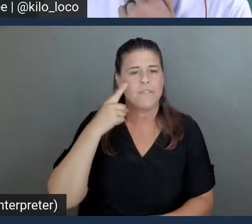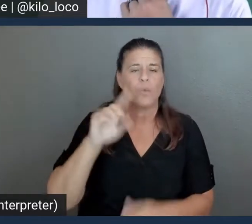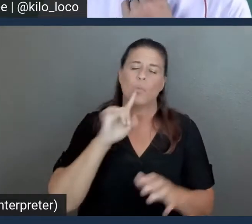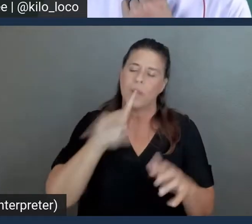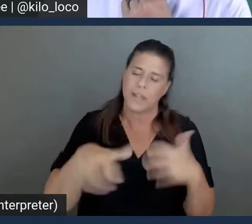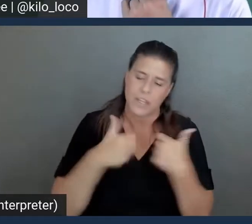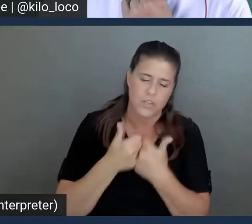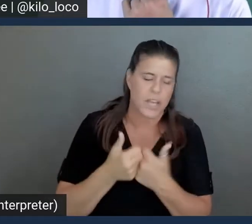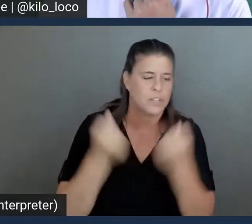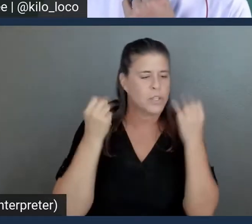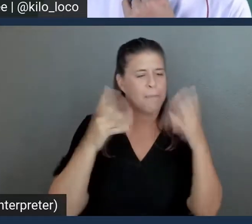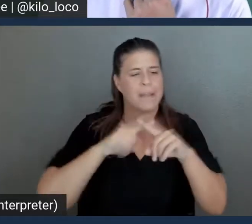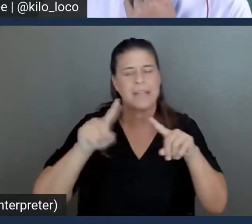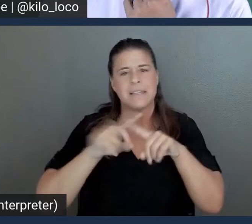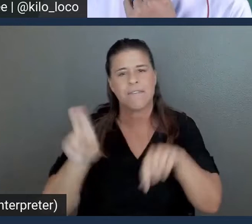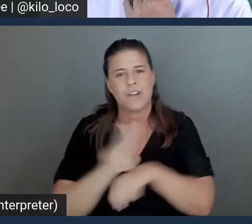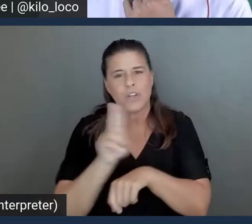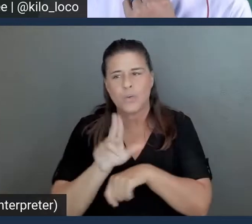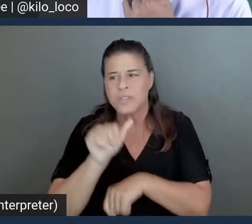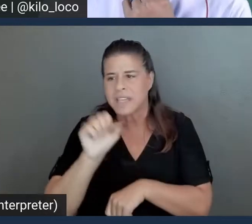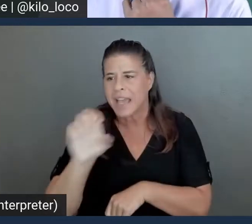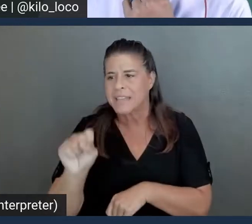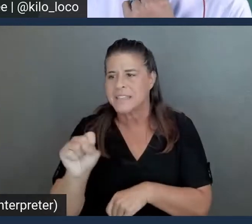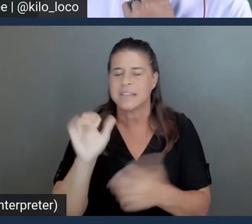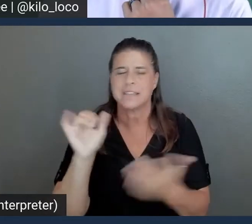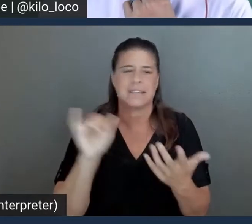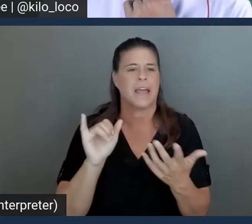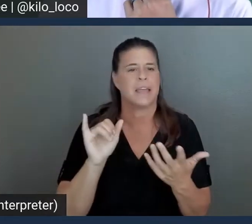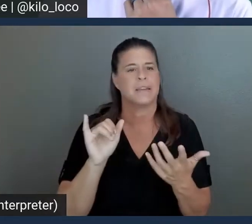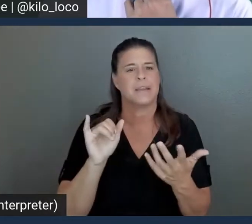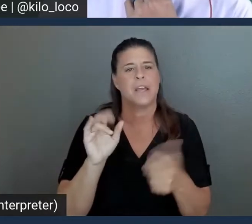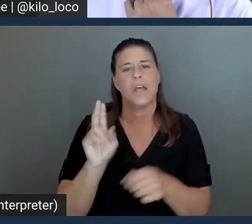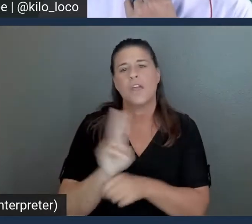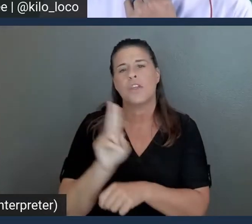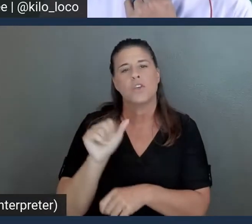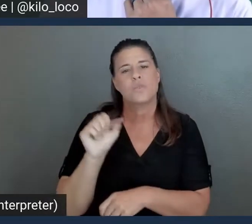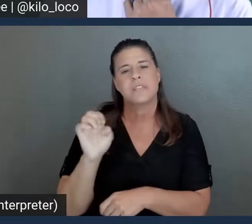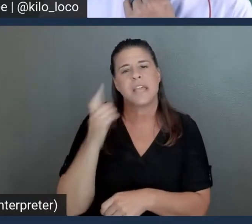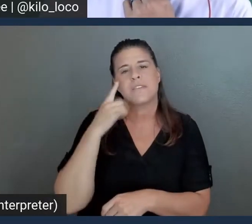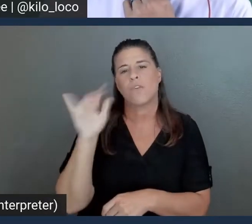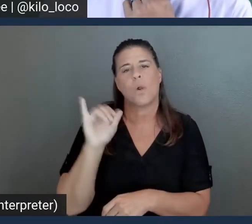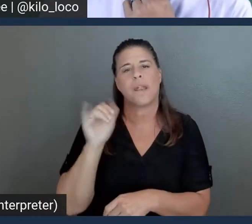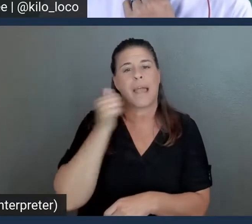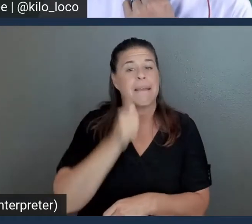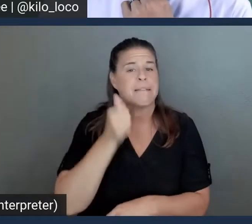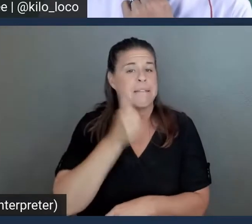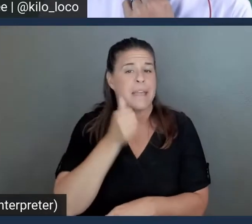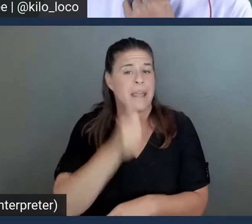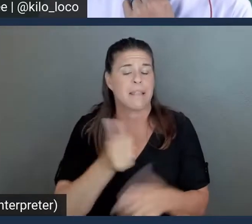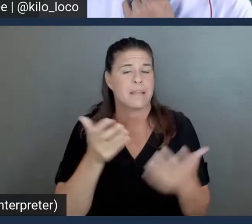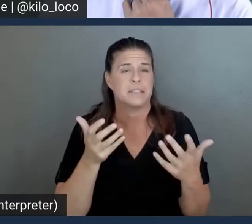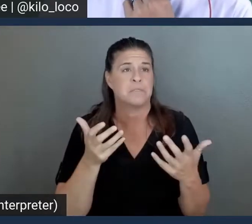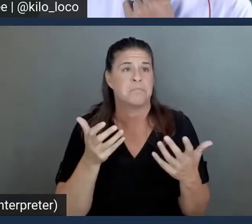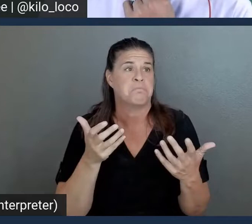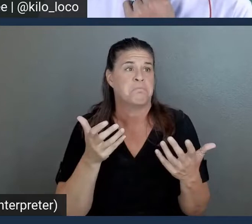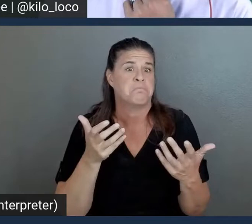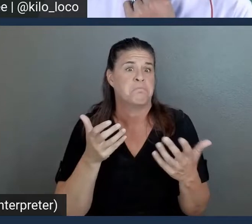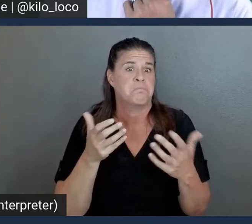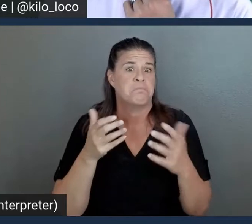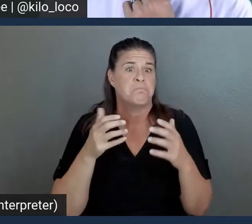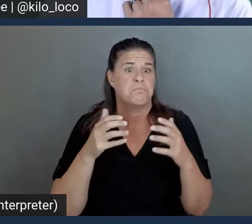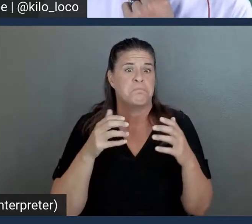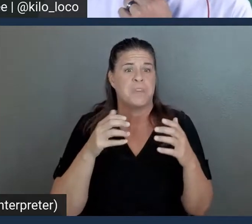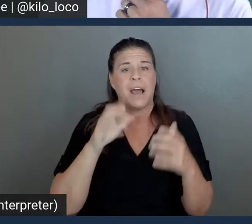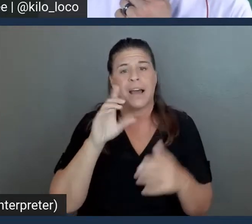there's so many different use cases. Let's use the use case of dailies coming in, which could be a reel, and daily is